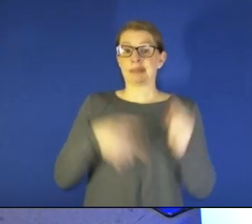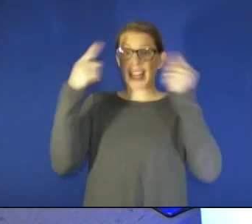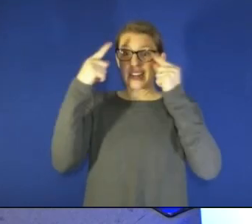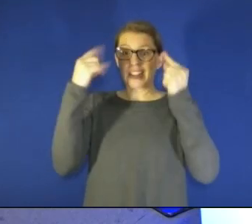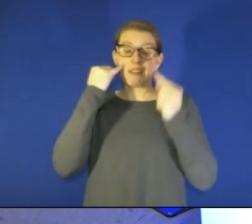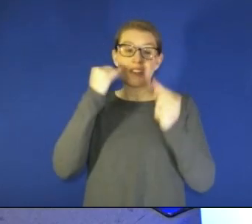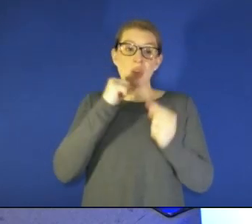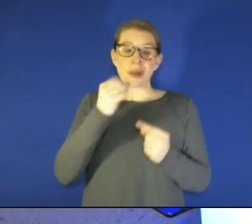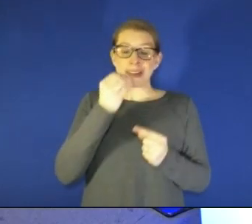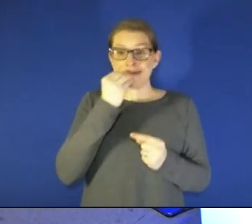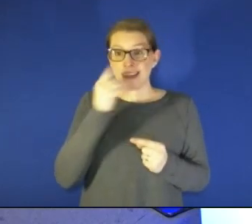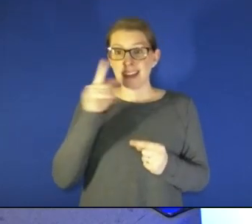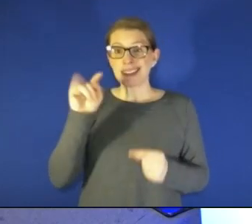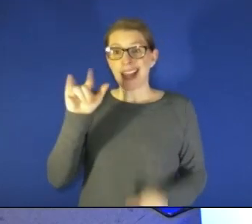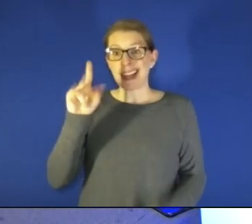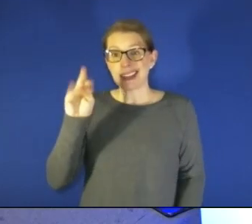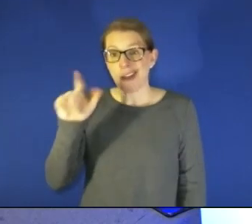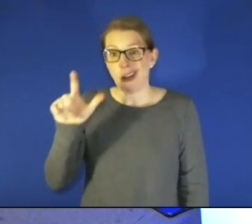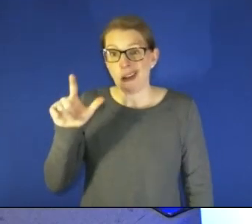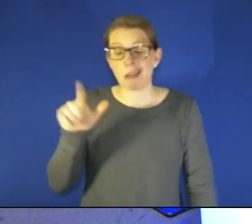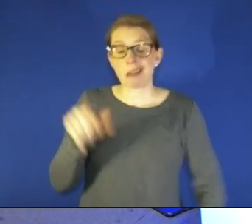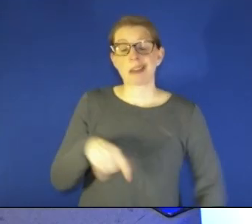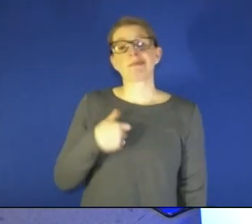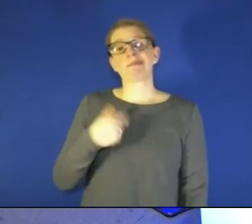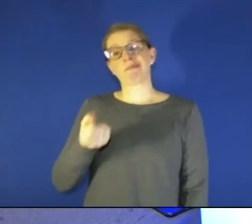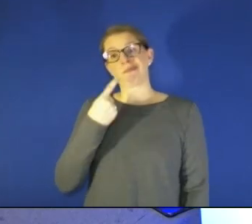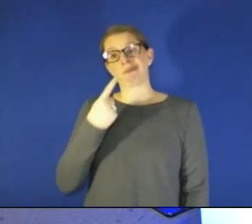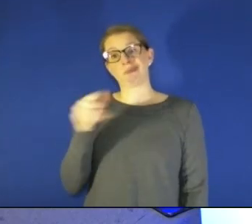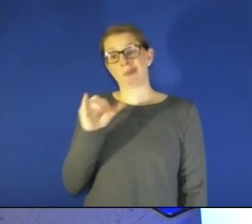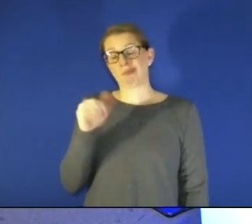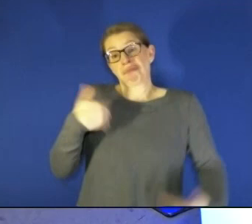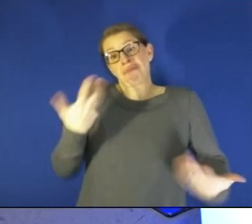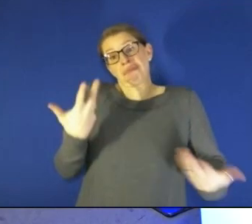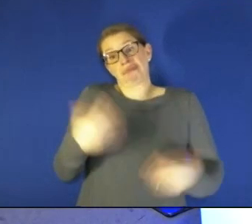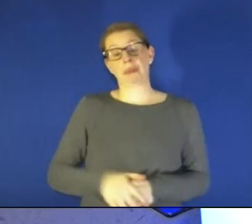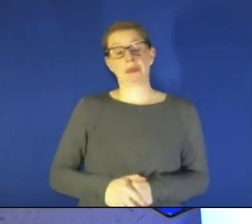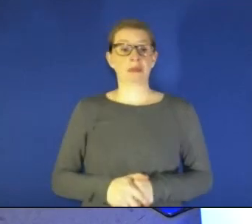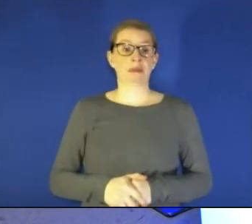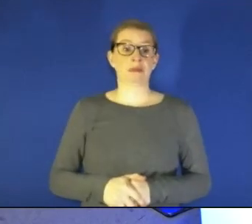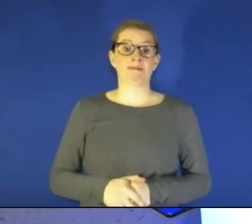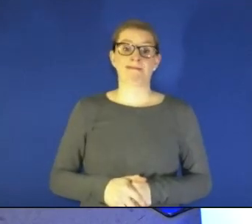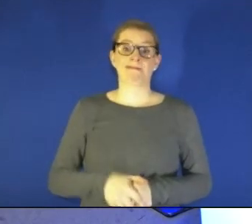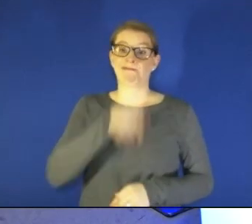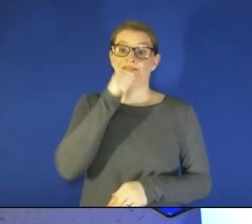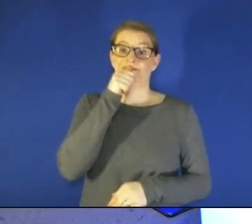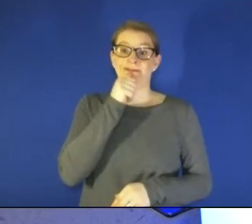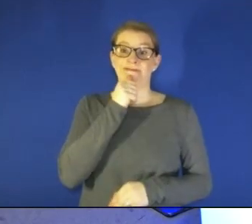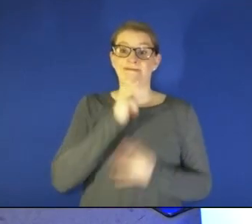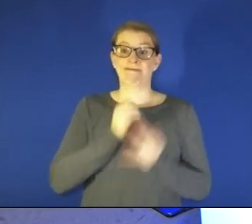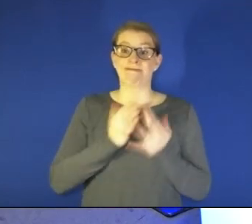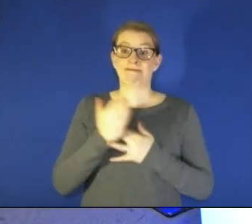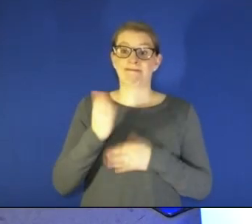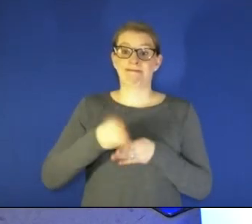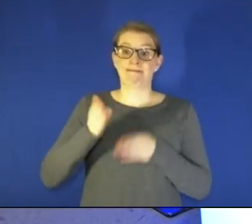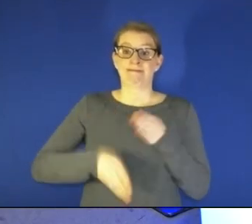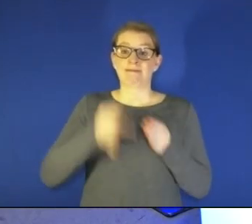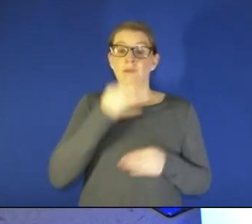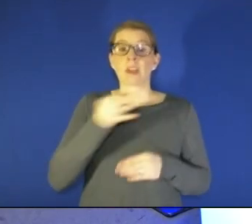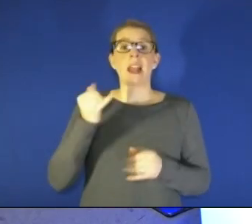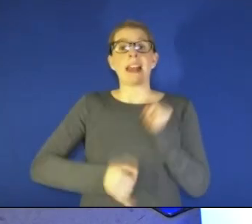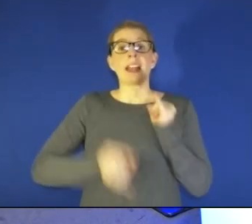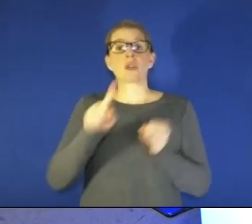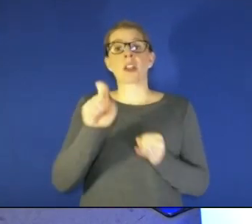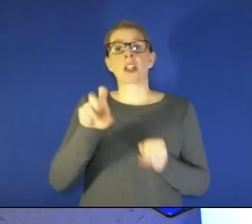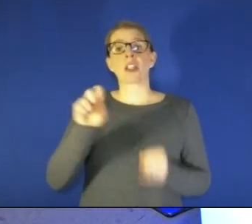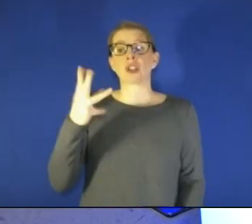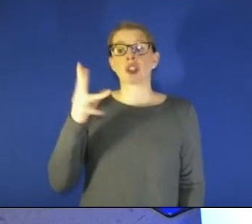take Tylenol, so I had to do that too, but just rough it out a little bit. It'll be over soon. Sean, last question. Sean wants to